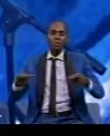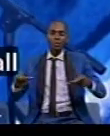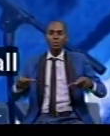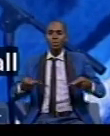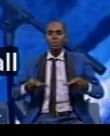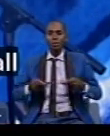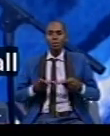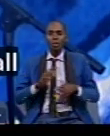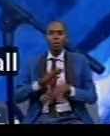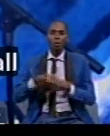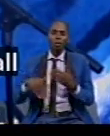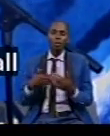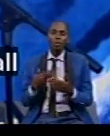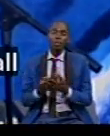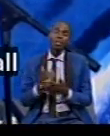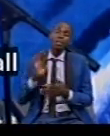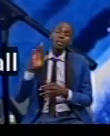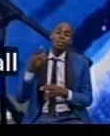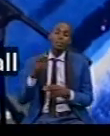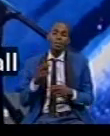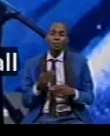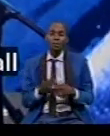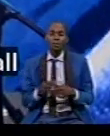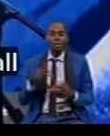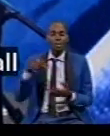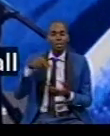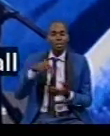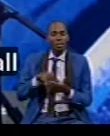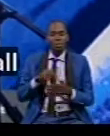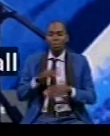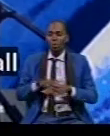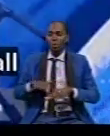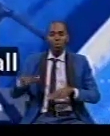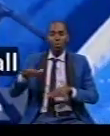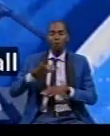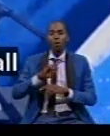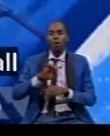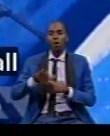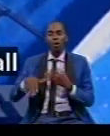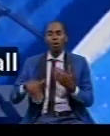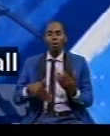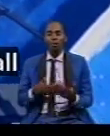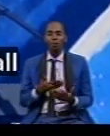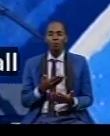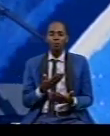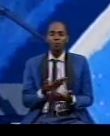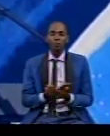that final amen has finalized it.